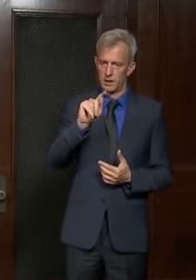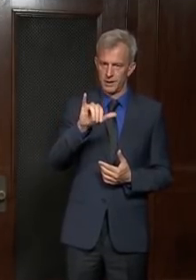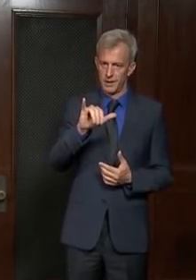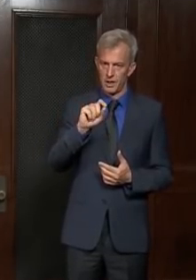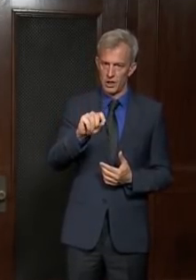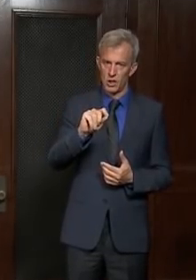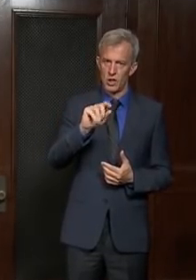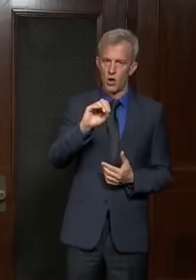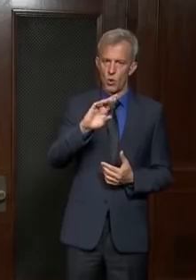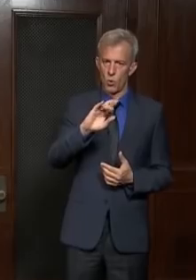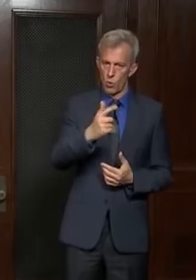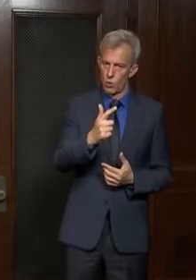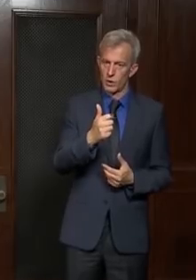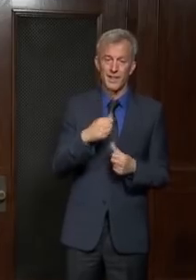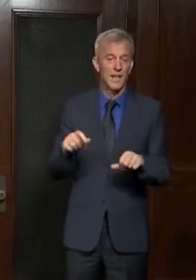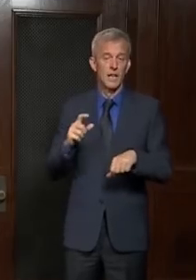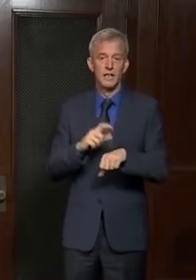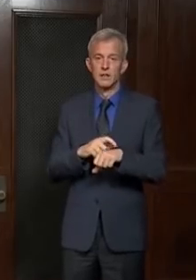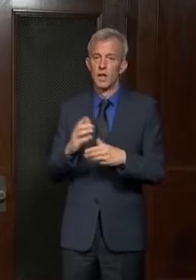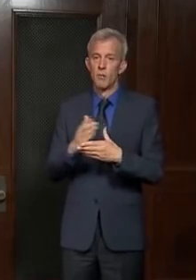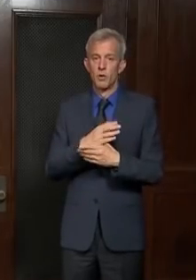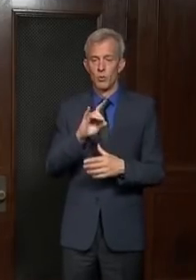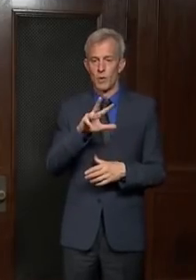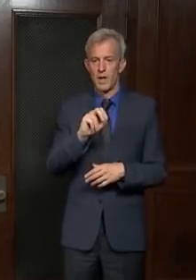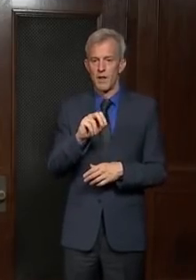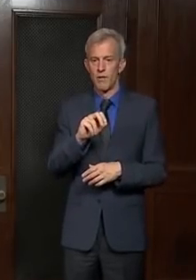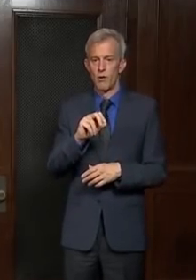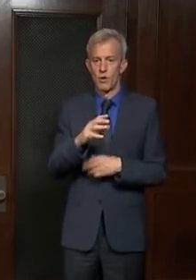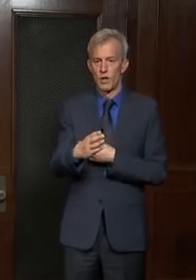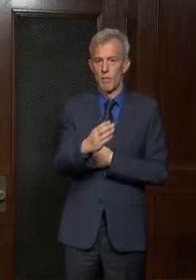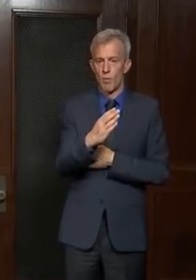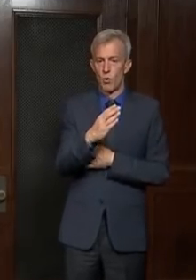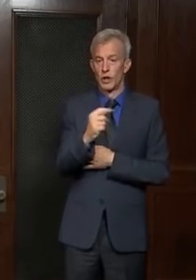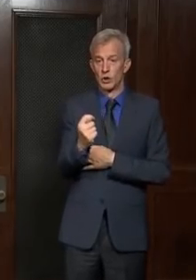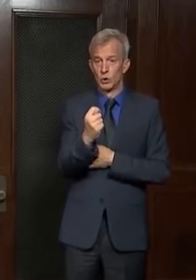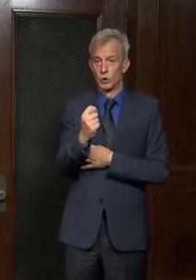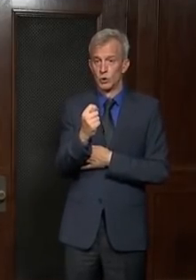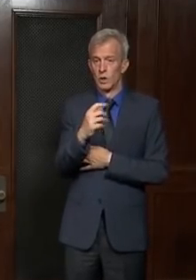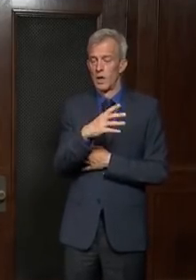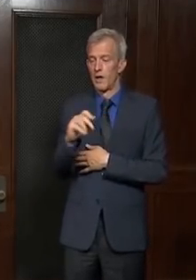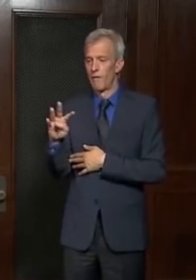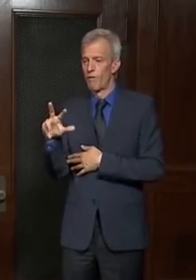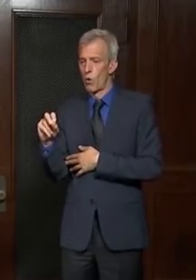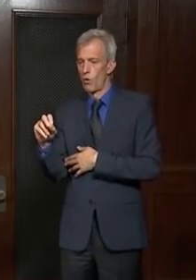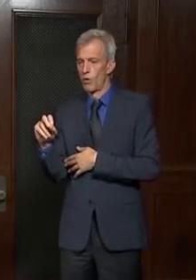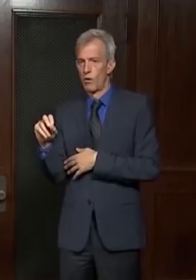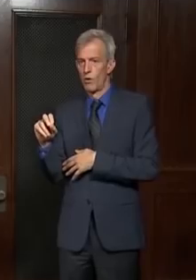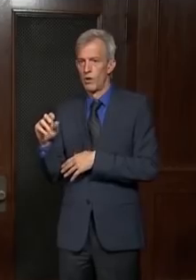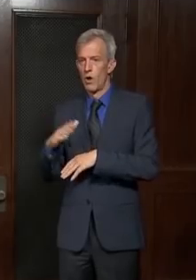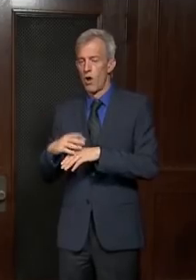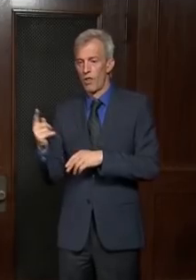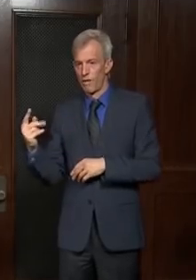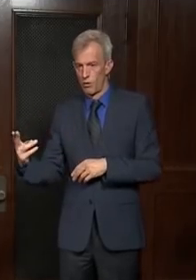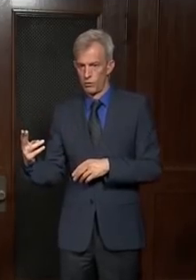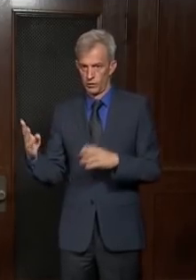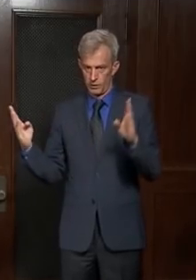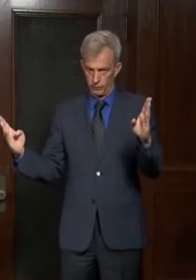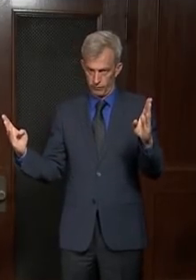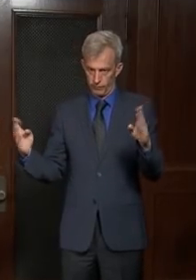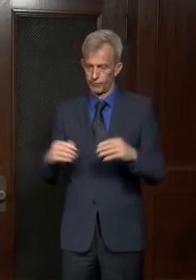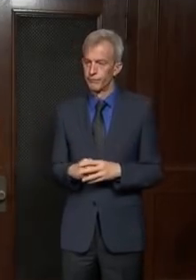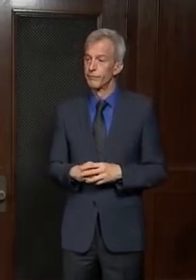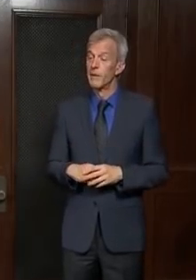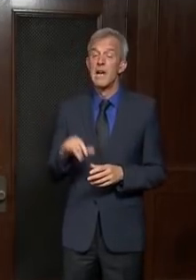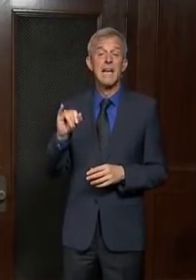hcidla.lacity.org anytime between 8:30 a.m. Tuesday and 4:30 p.m. on Thursday. And if you